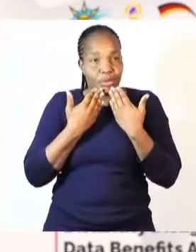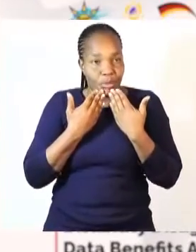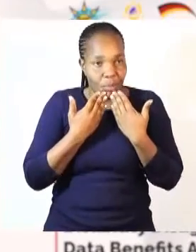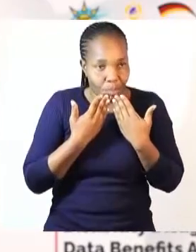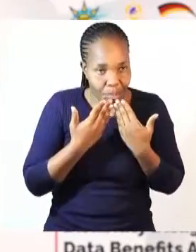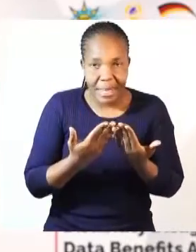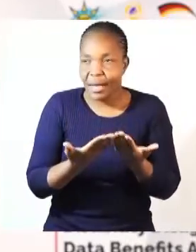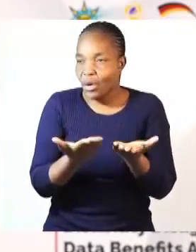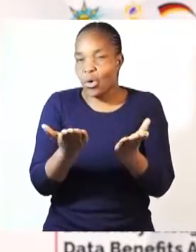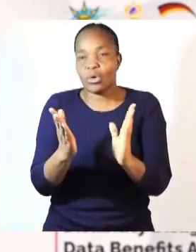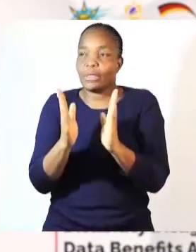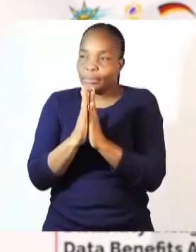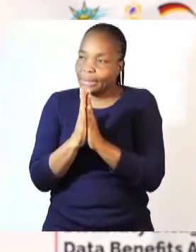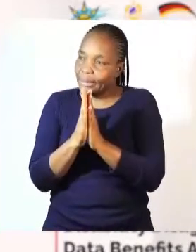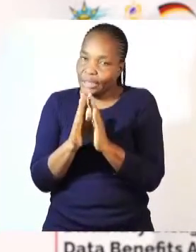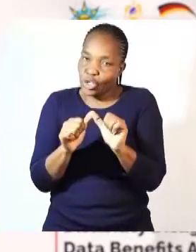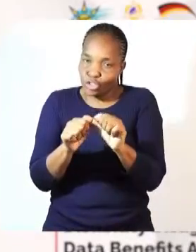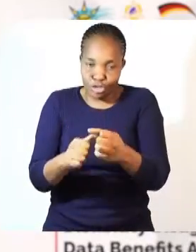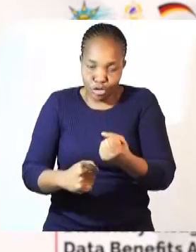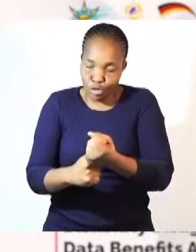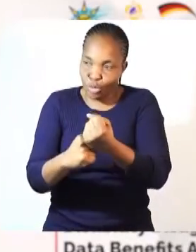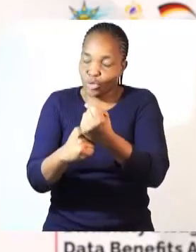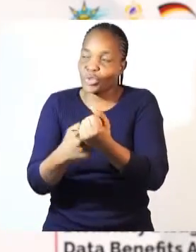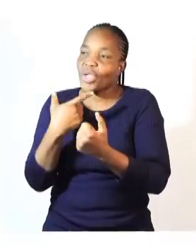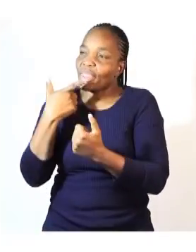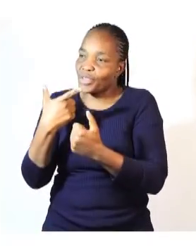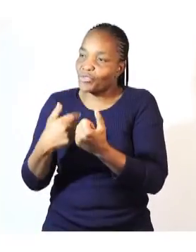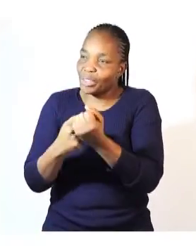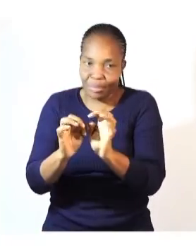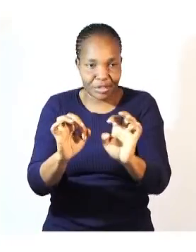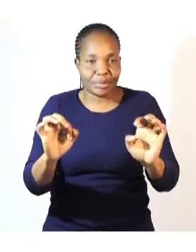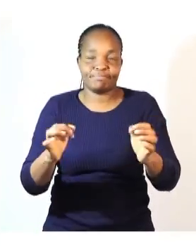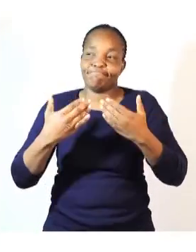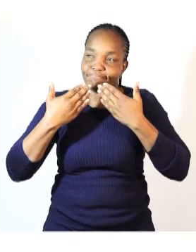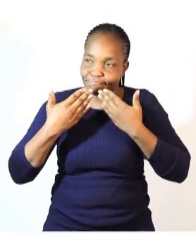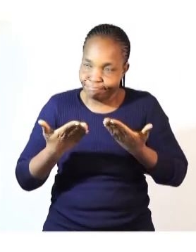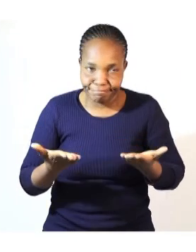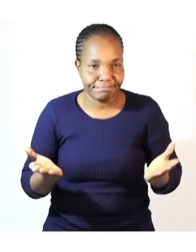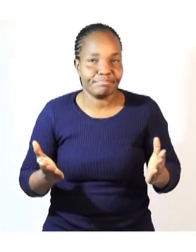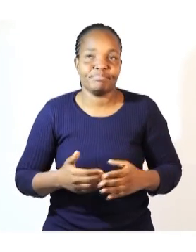appreciations and keep on supporting us. We really appreciate for your efforts. Thank you very much.